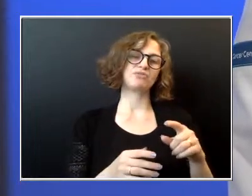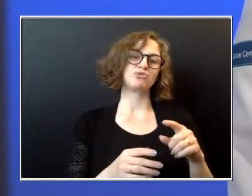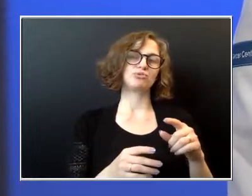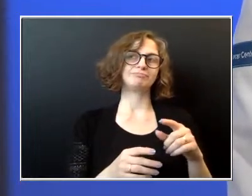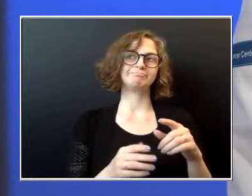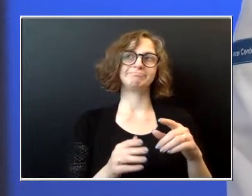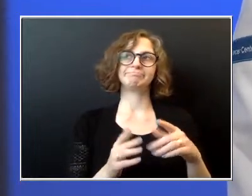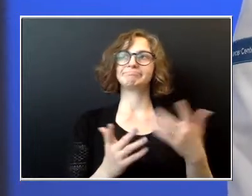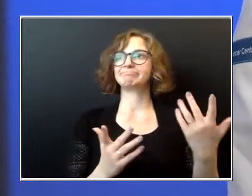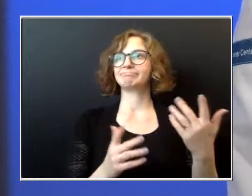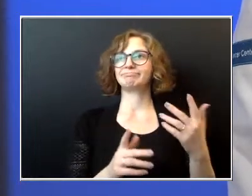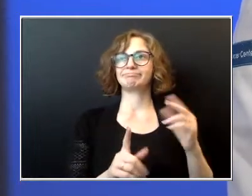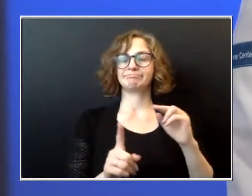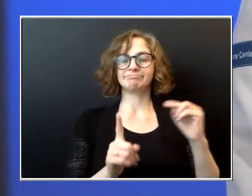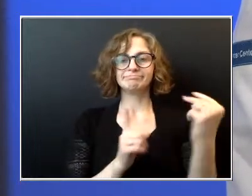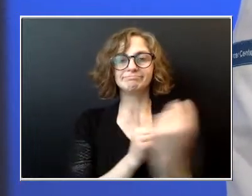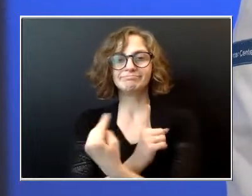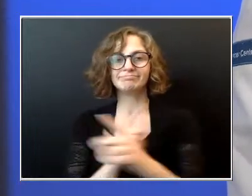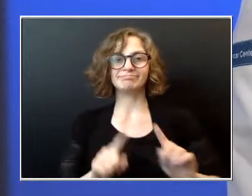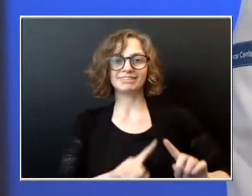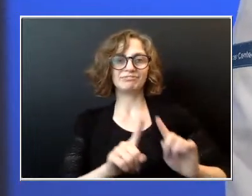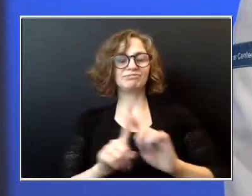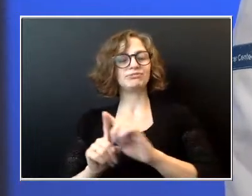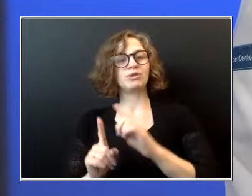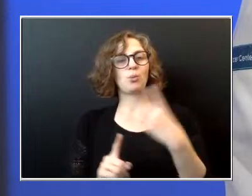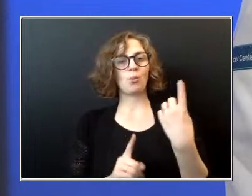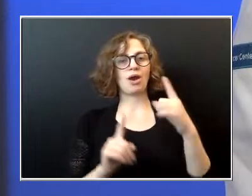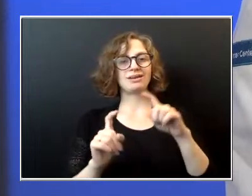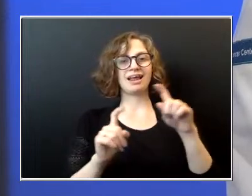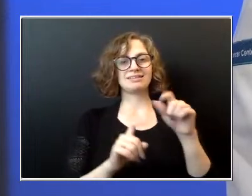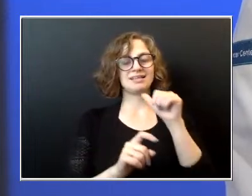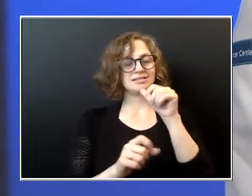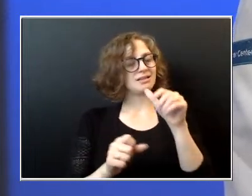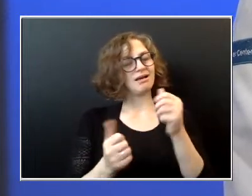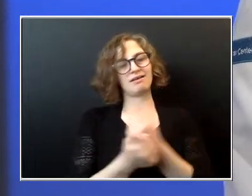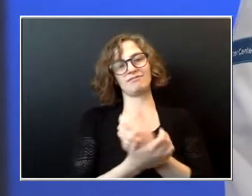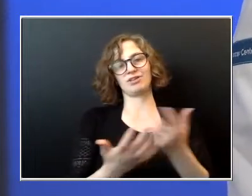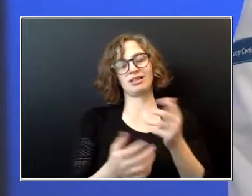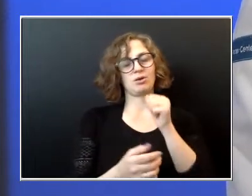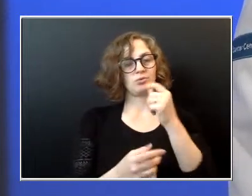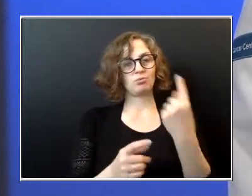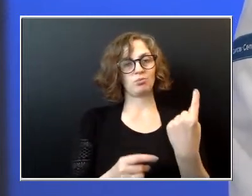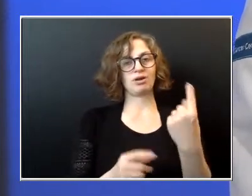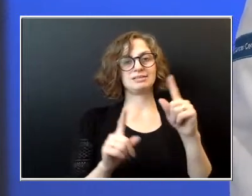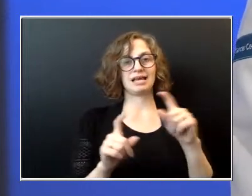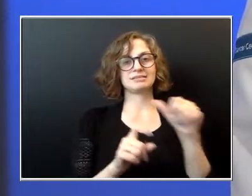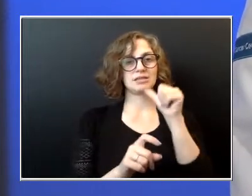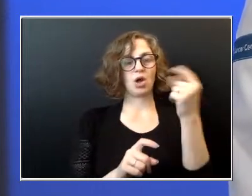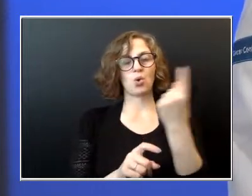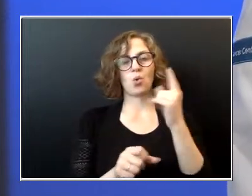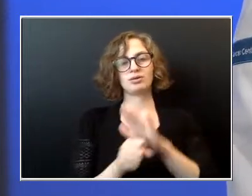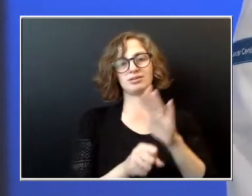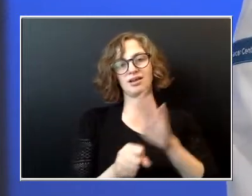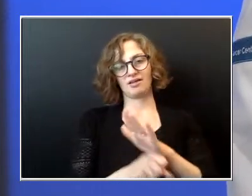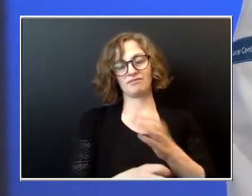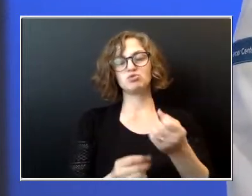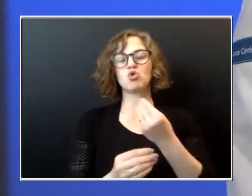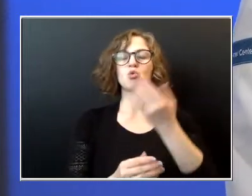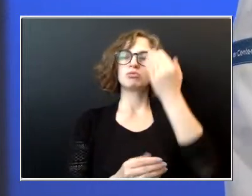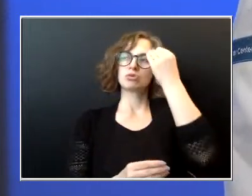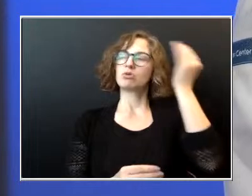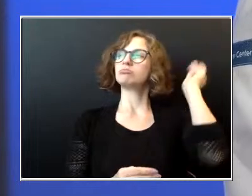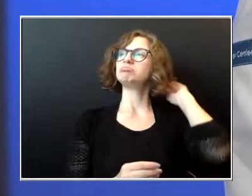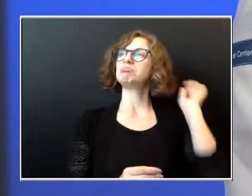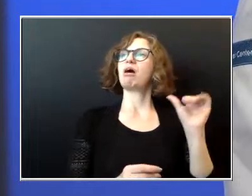genetic information. One test does not do everything. So being able to know what other options are there is something